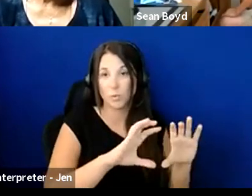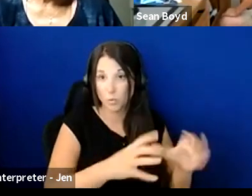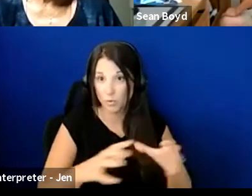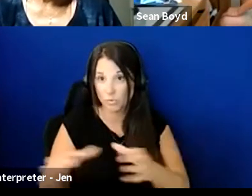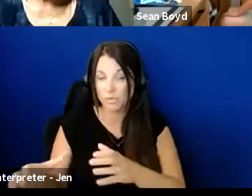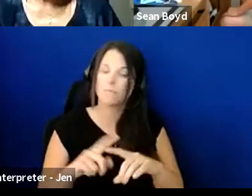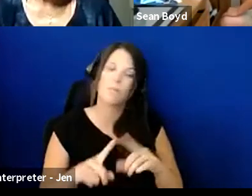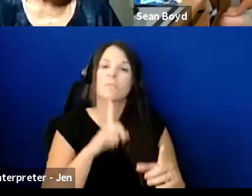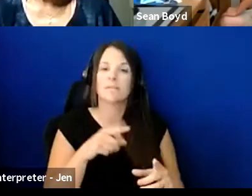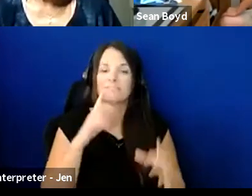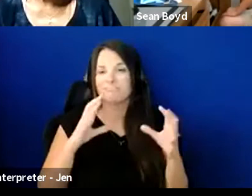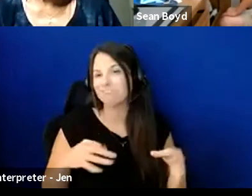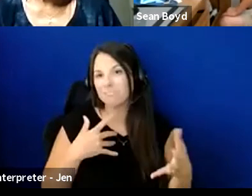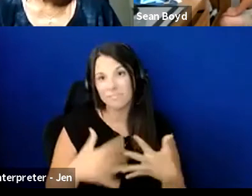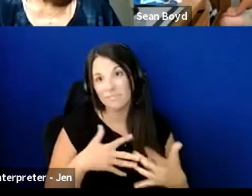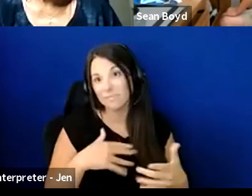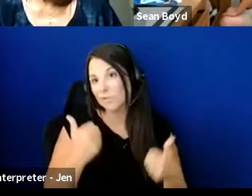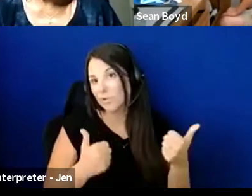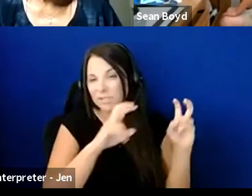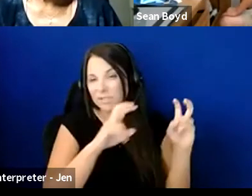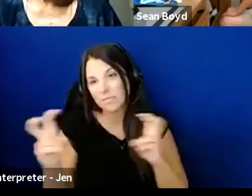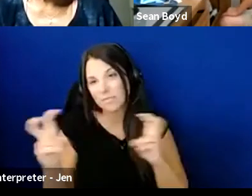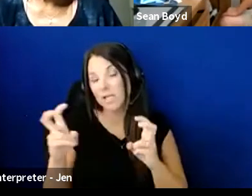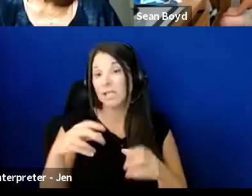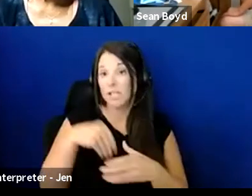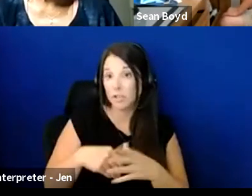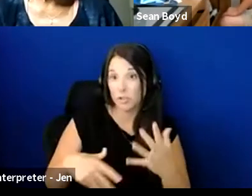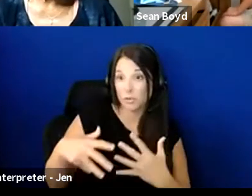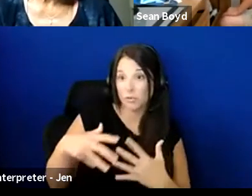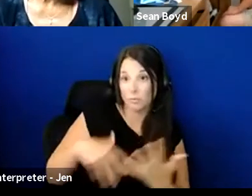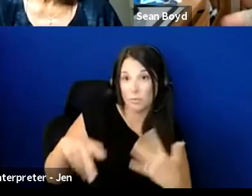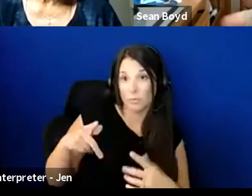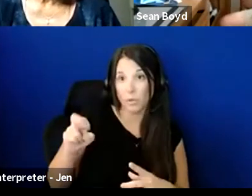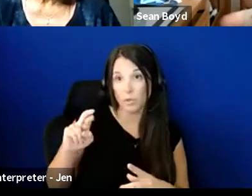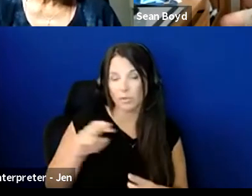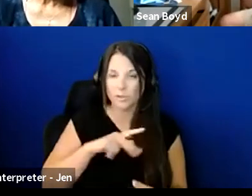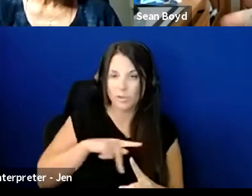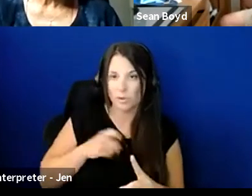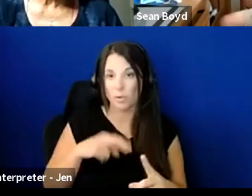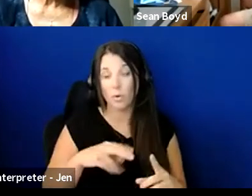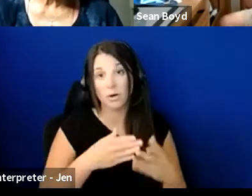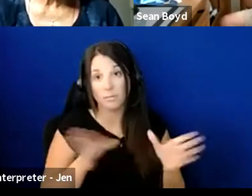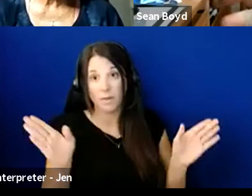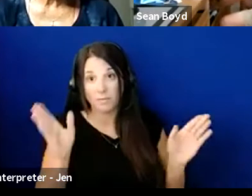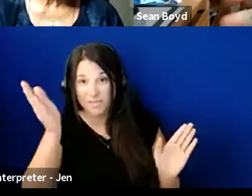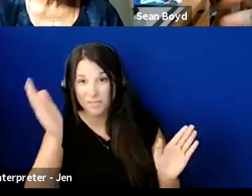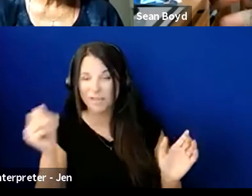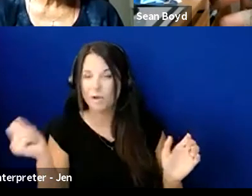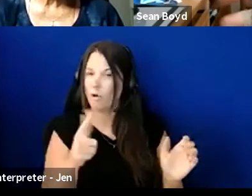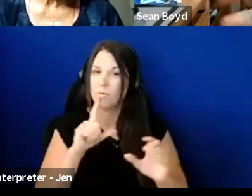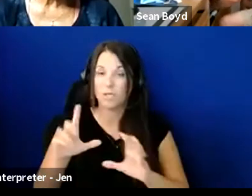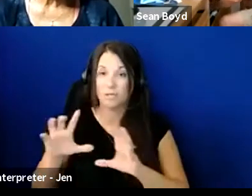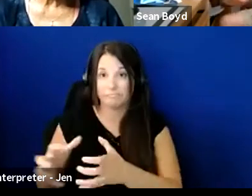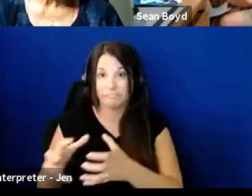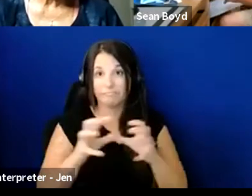matter which subject I'm teaching, interpersonal, public speaking, they're all assigned to a group. And so I kind of think about it like when we're